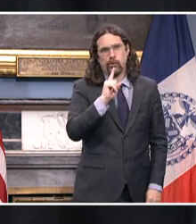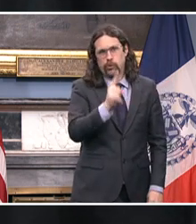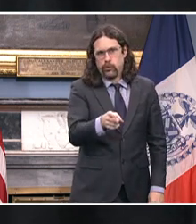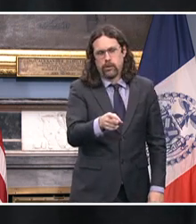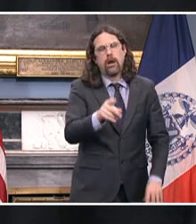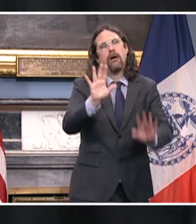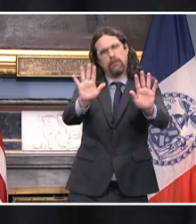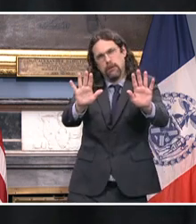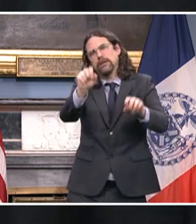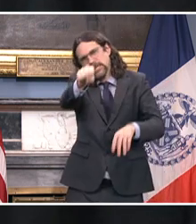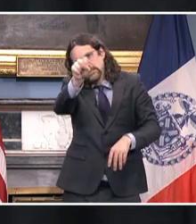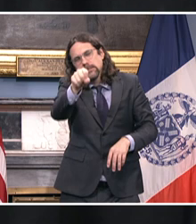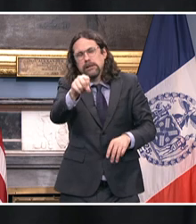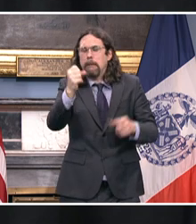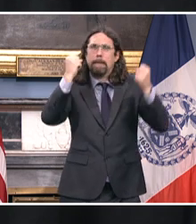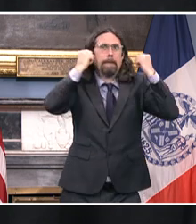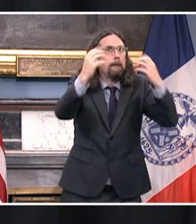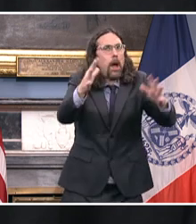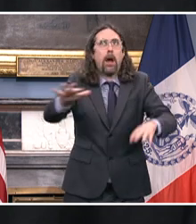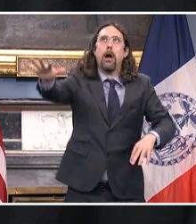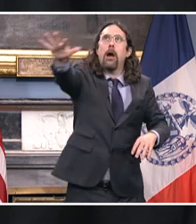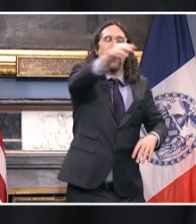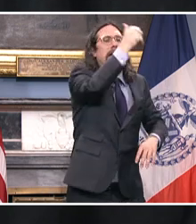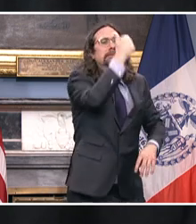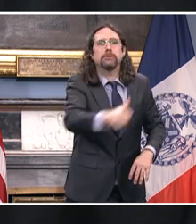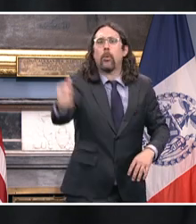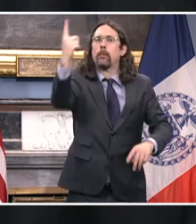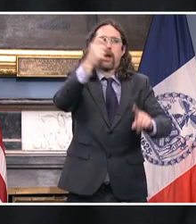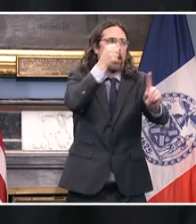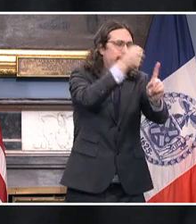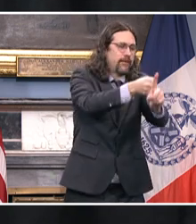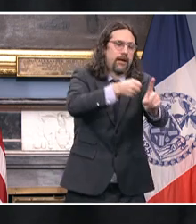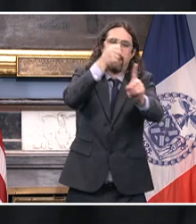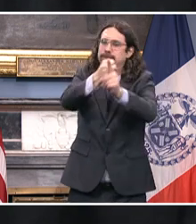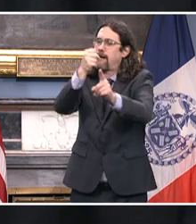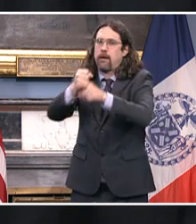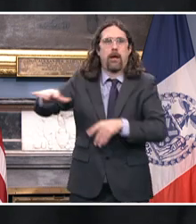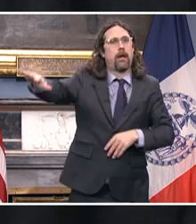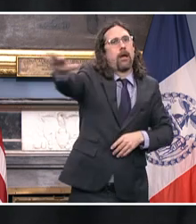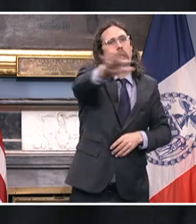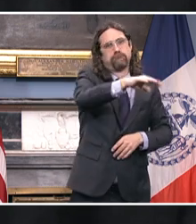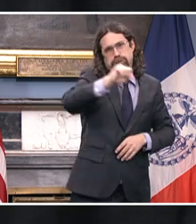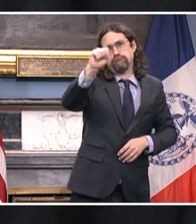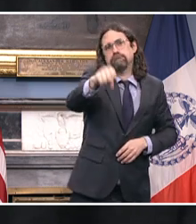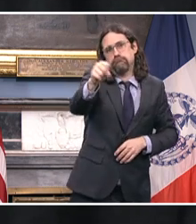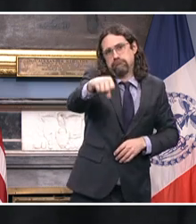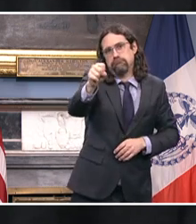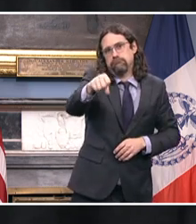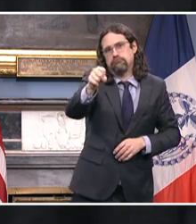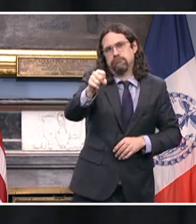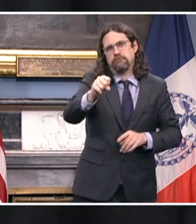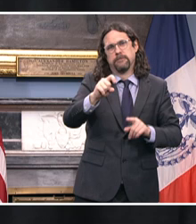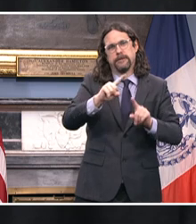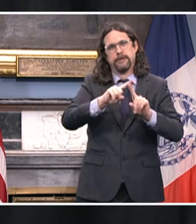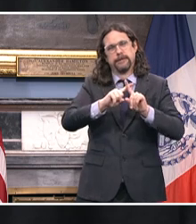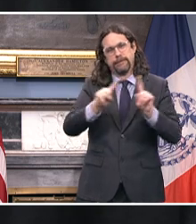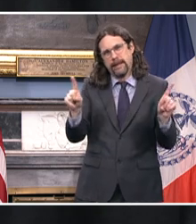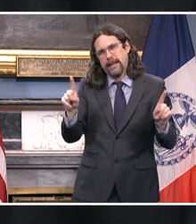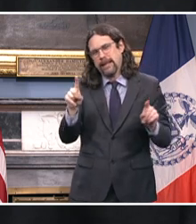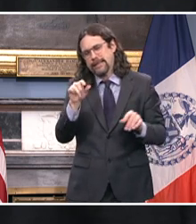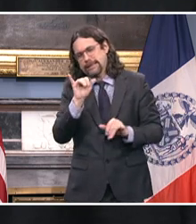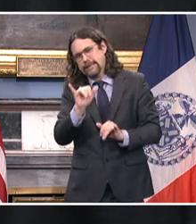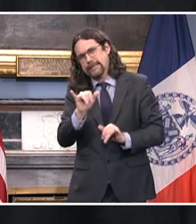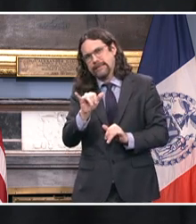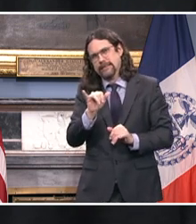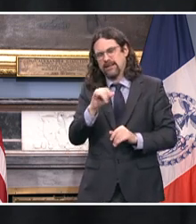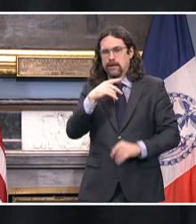is suffering. We all know someone who's been lost. We all know people who are sick. We all